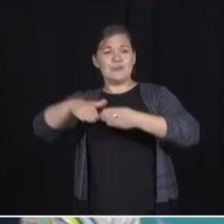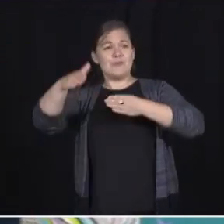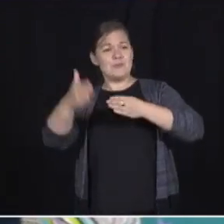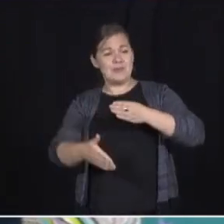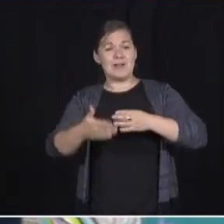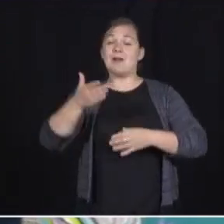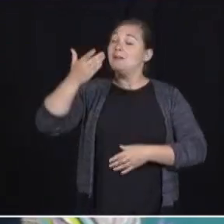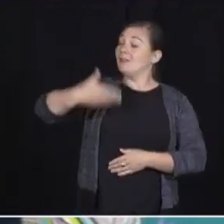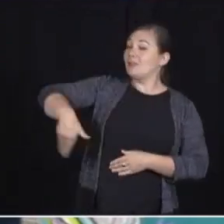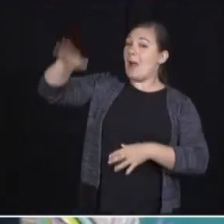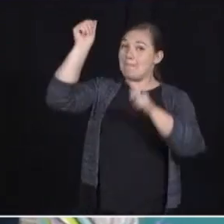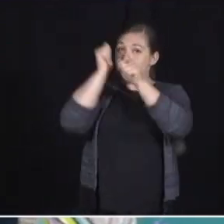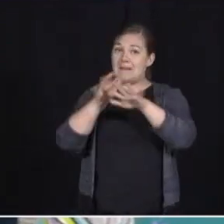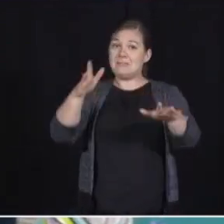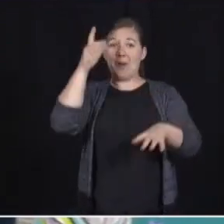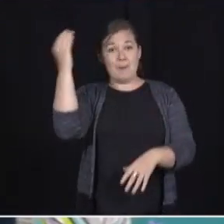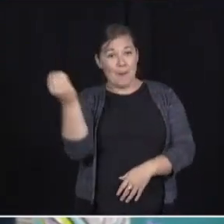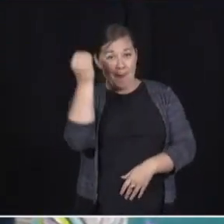over to Minister Bethlenfalvy.